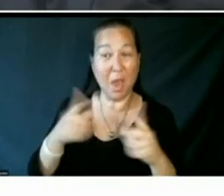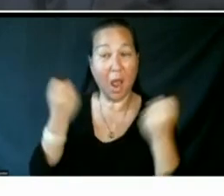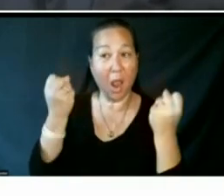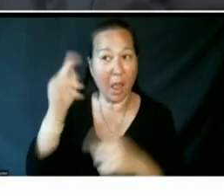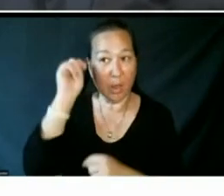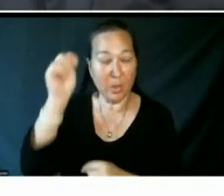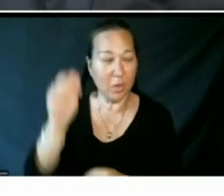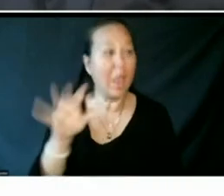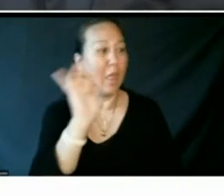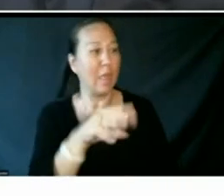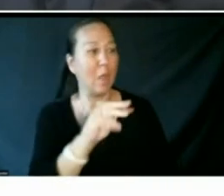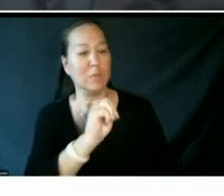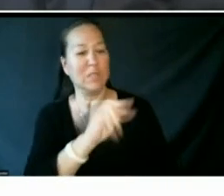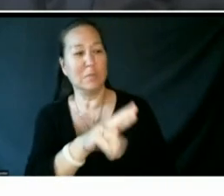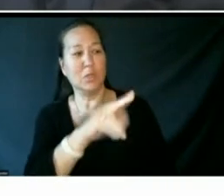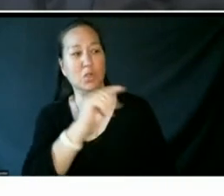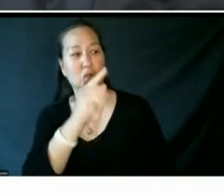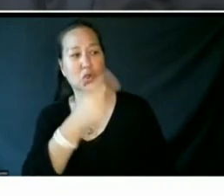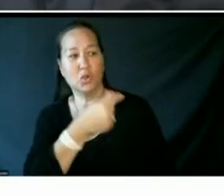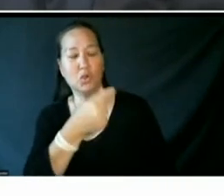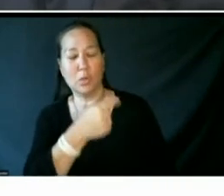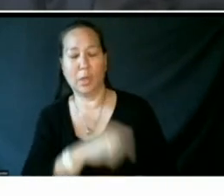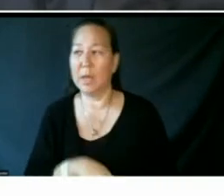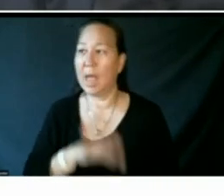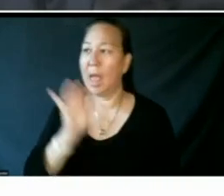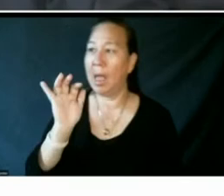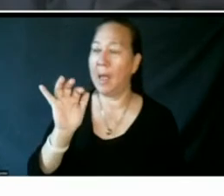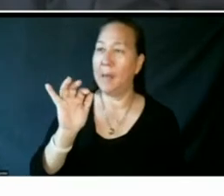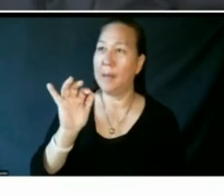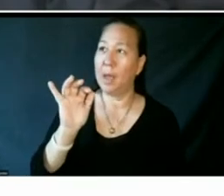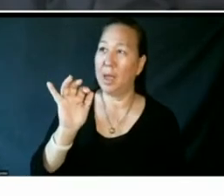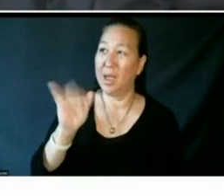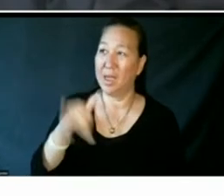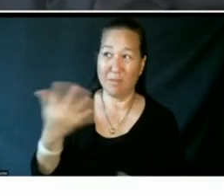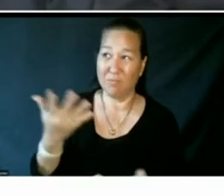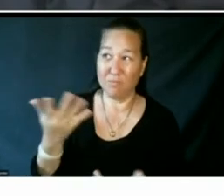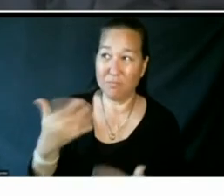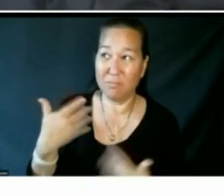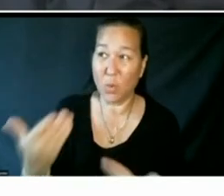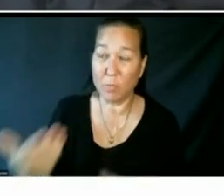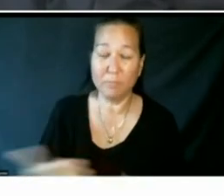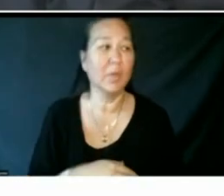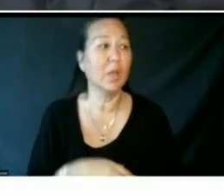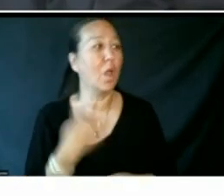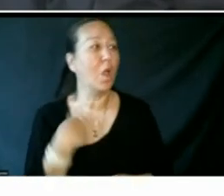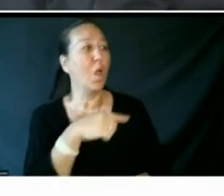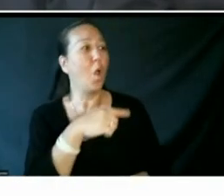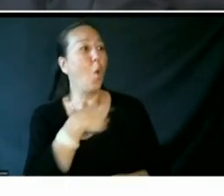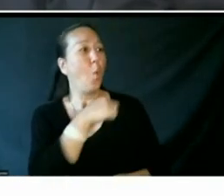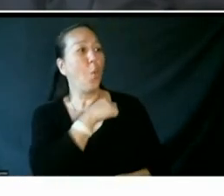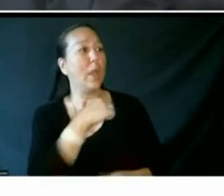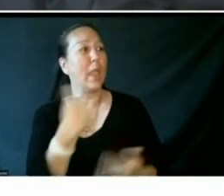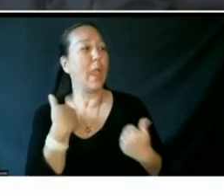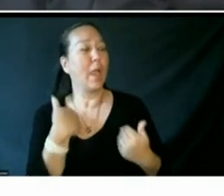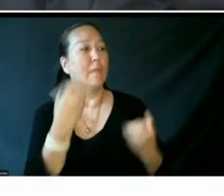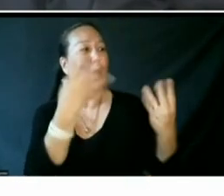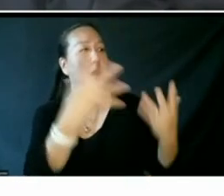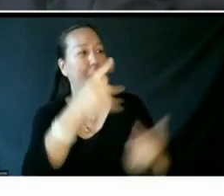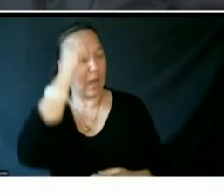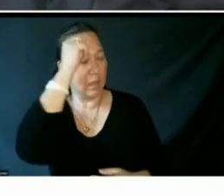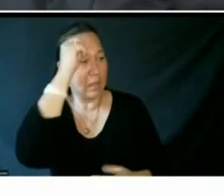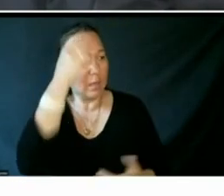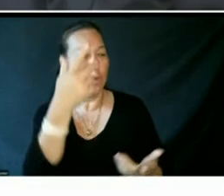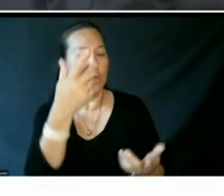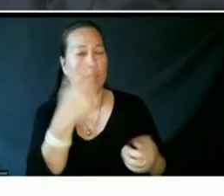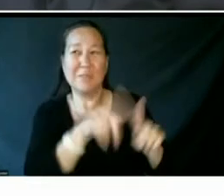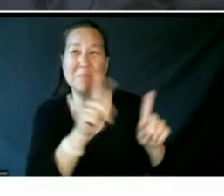and how did that come up? My recollection, he said, we've got lots of theories, we just don't have the evidence. And I don't know if that was a gaffe, or maybe